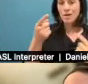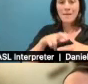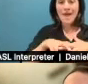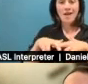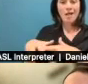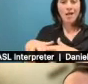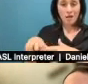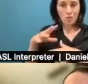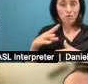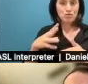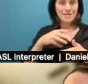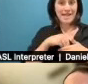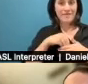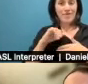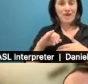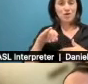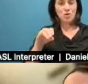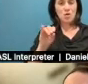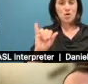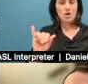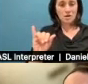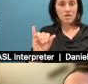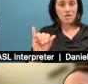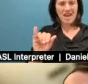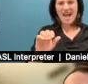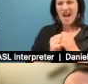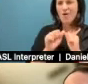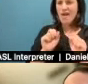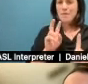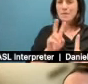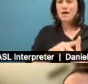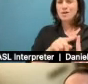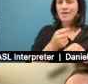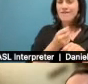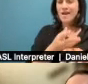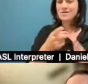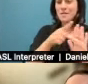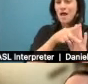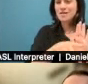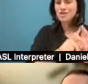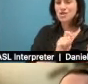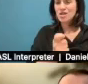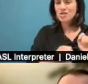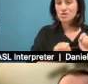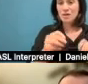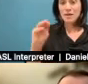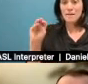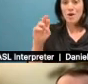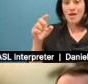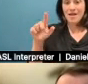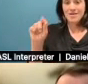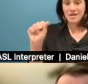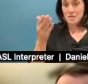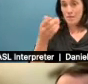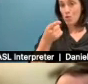applied and more applied to affect policy change. I don't know, Marquetta, if you want to jump in, you talked a lot of, you were